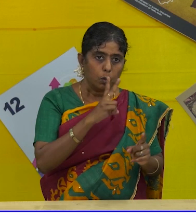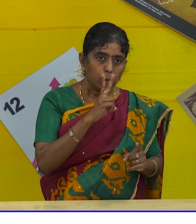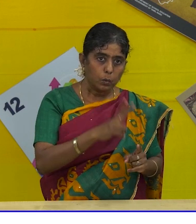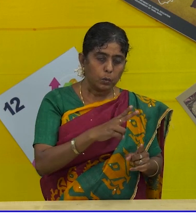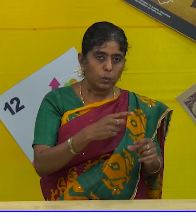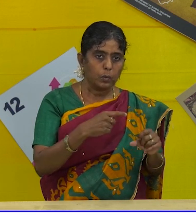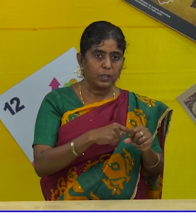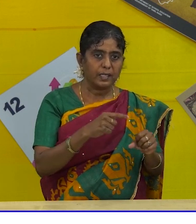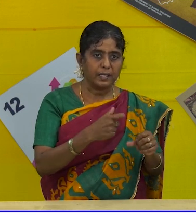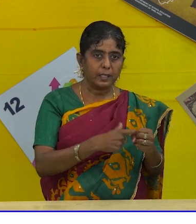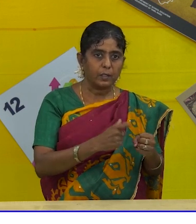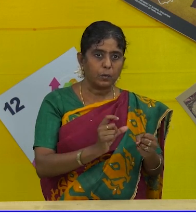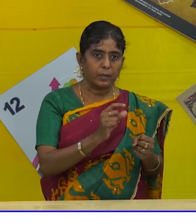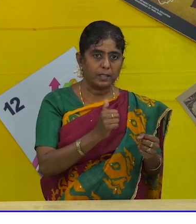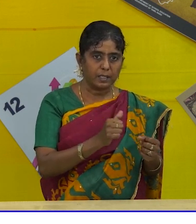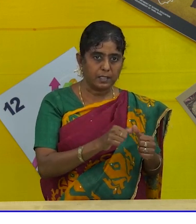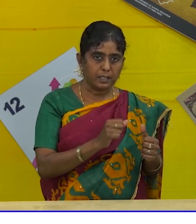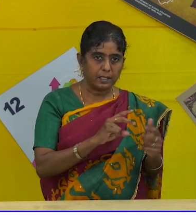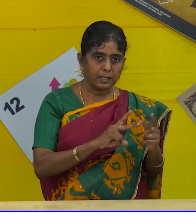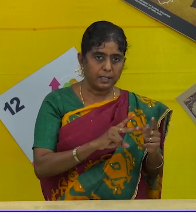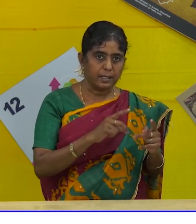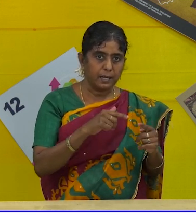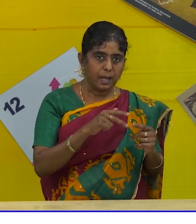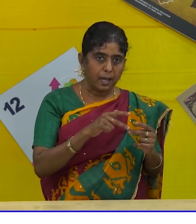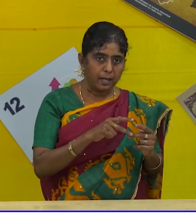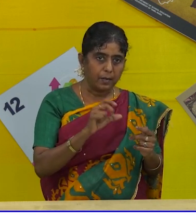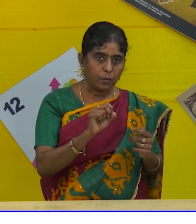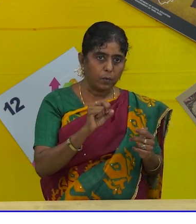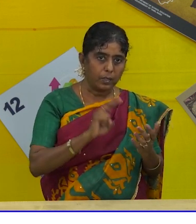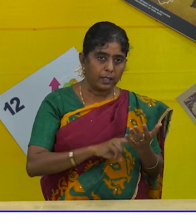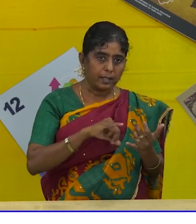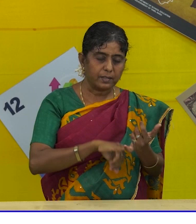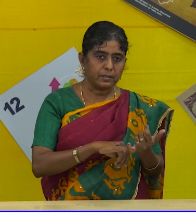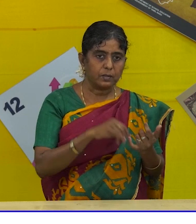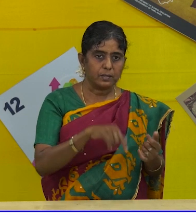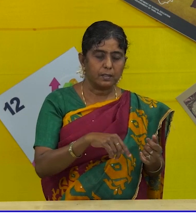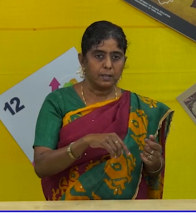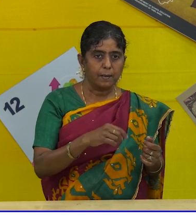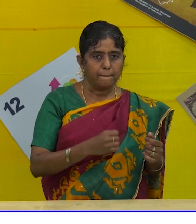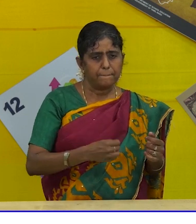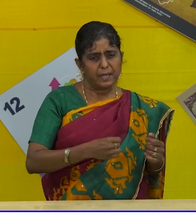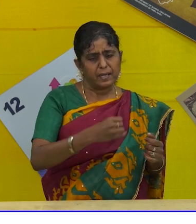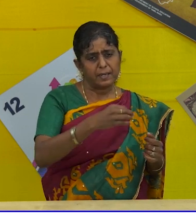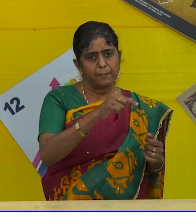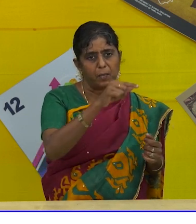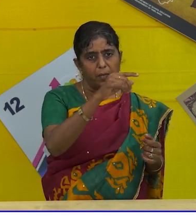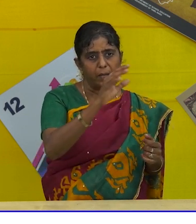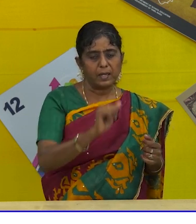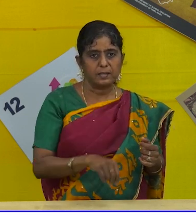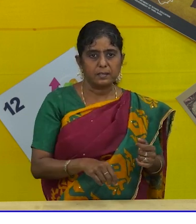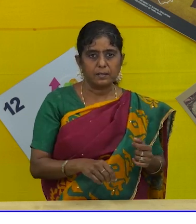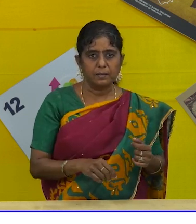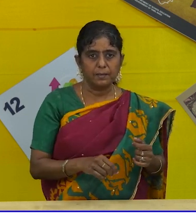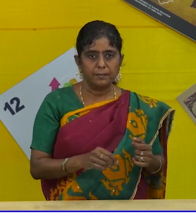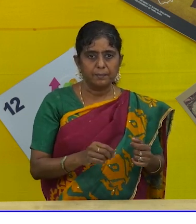infinite number of solution means one straight line have many point of contacts, infinite number of point of